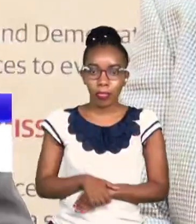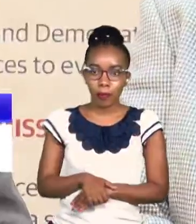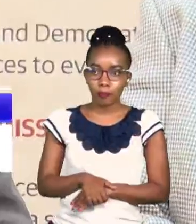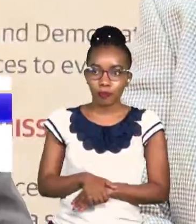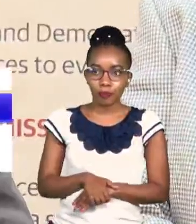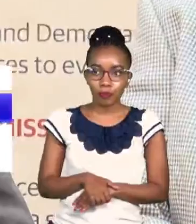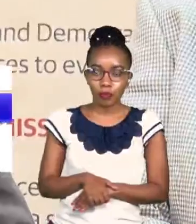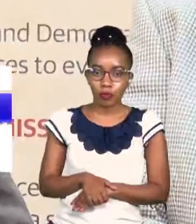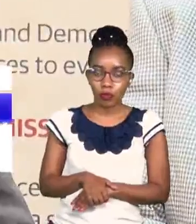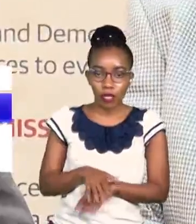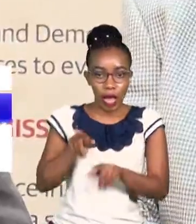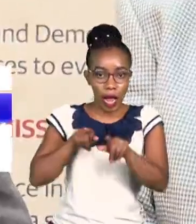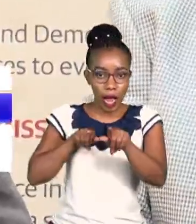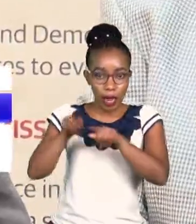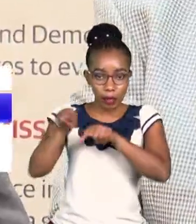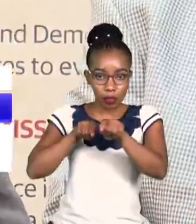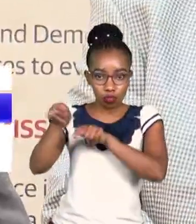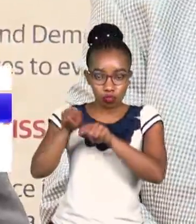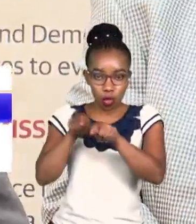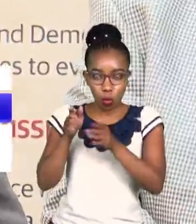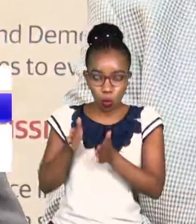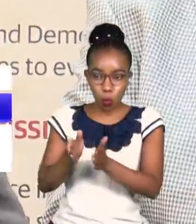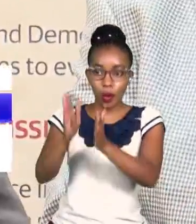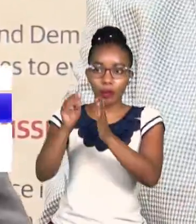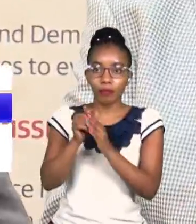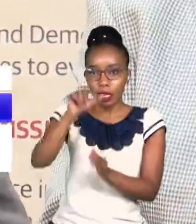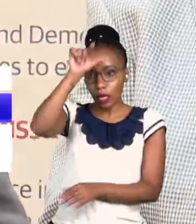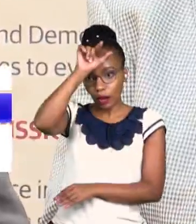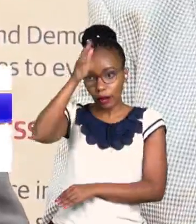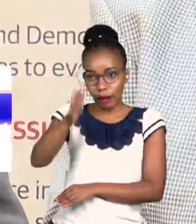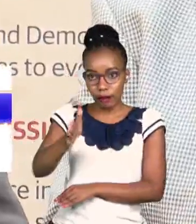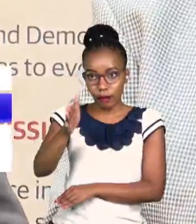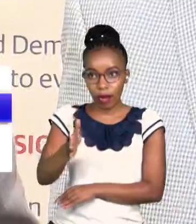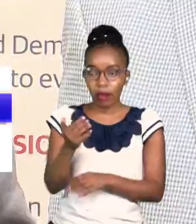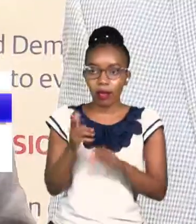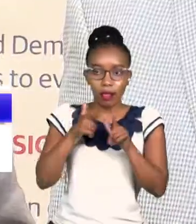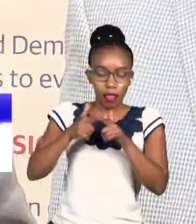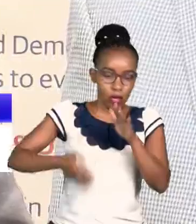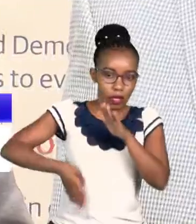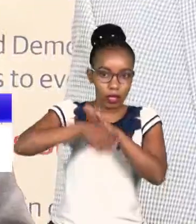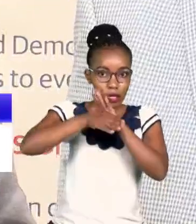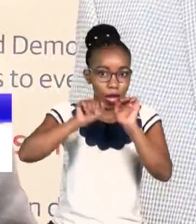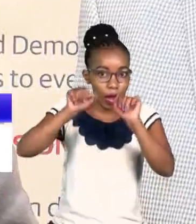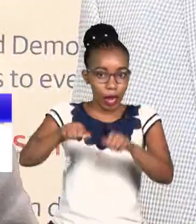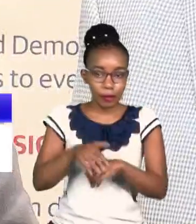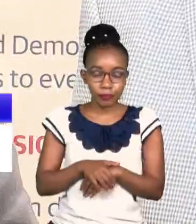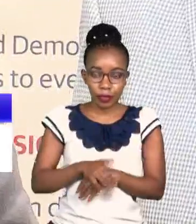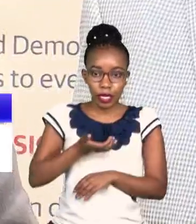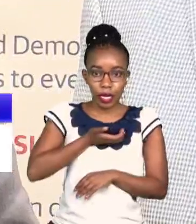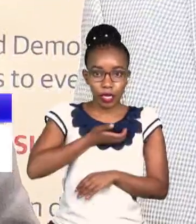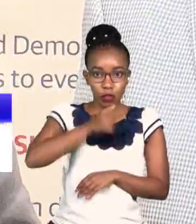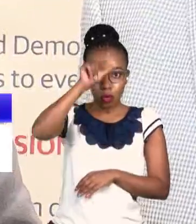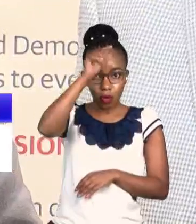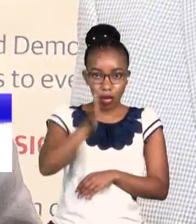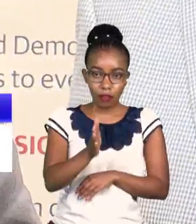and administrative matters that don't fall under the governor are actually impeachable. Further, the council took note